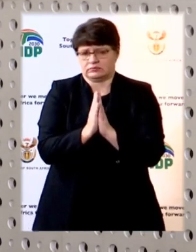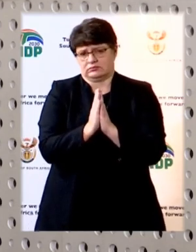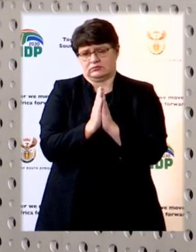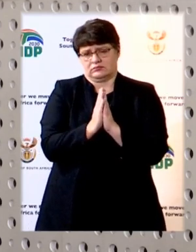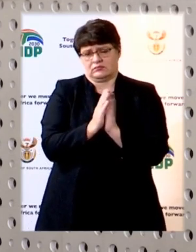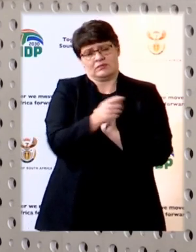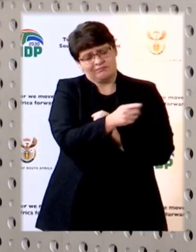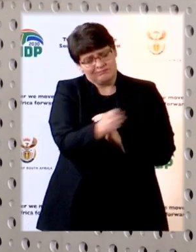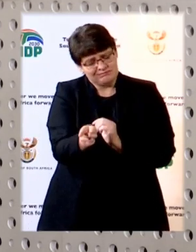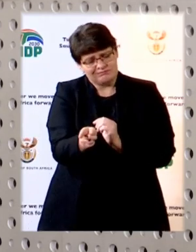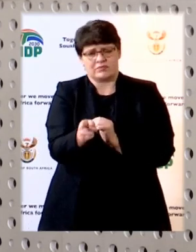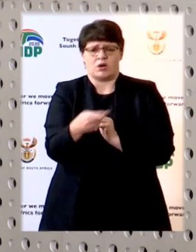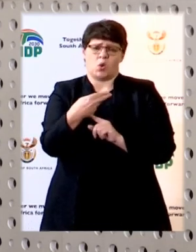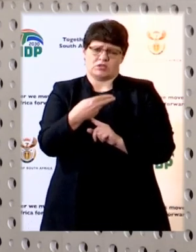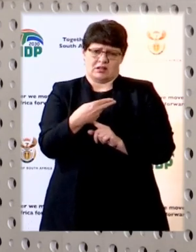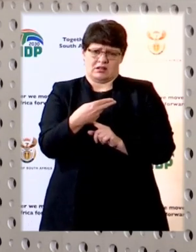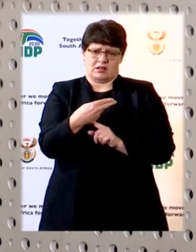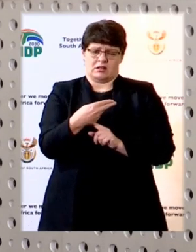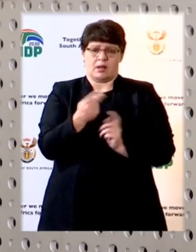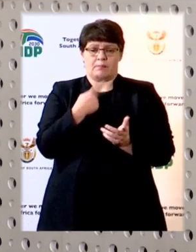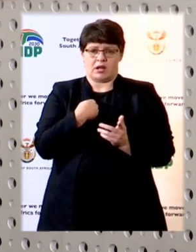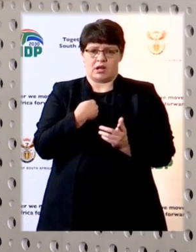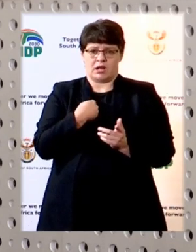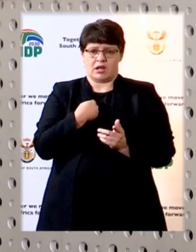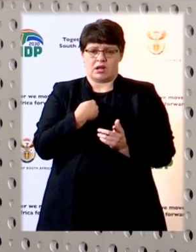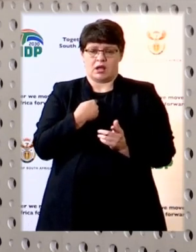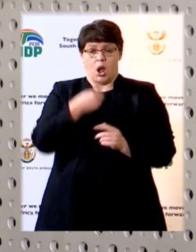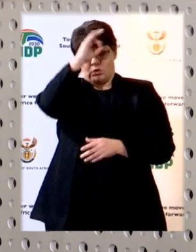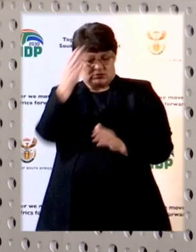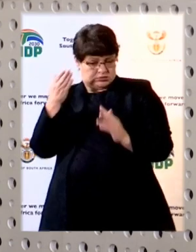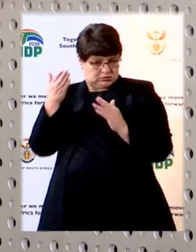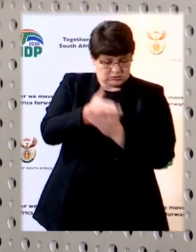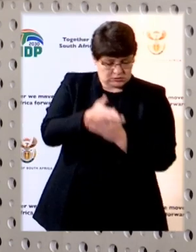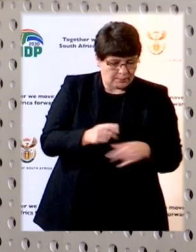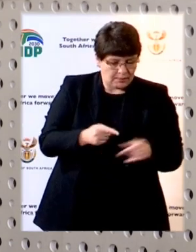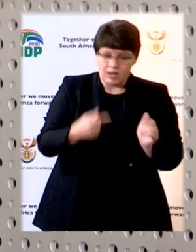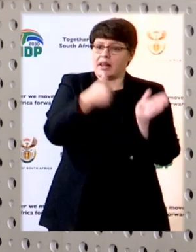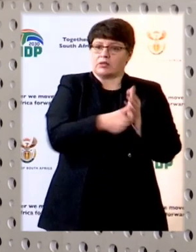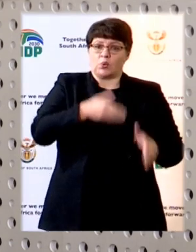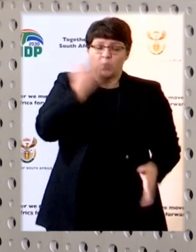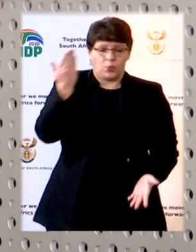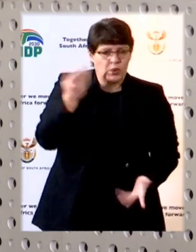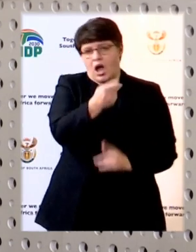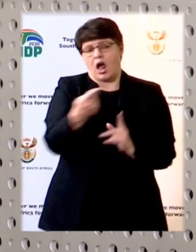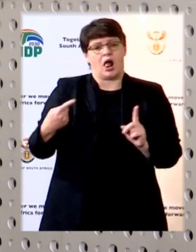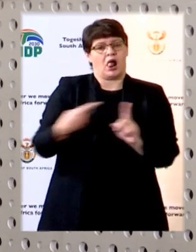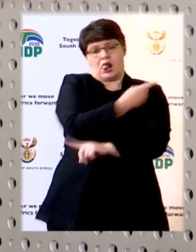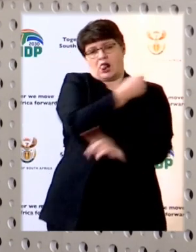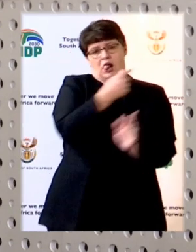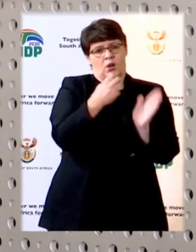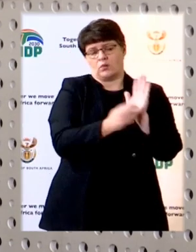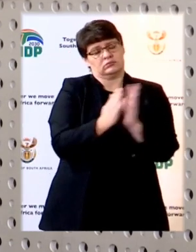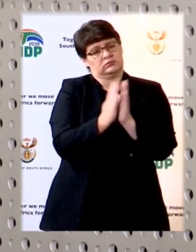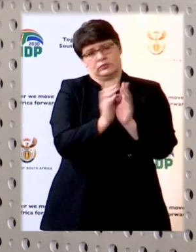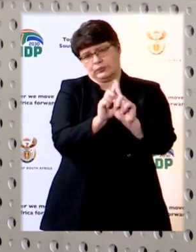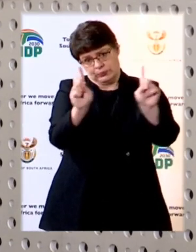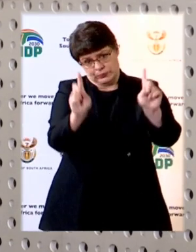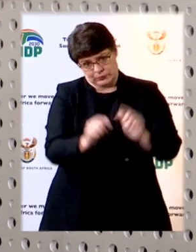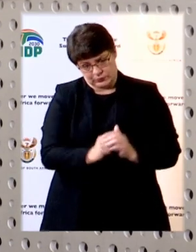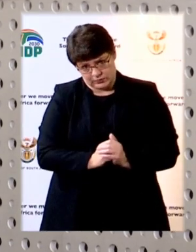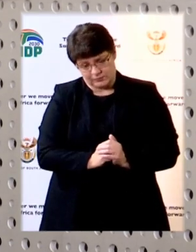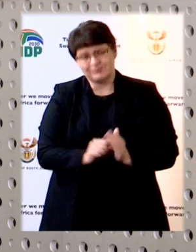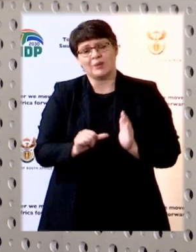to members of our sector, please don't find yourself in violation with our regulation or our laws. So that